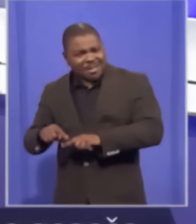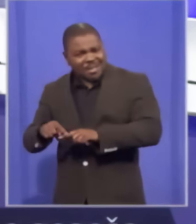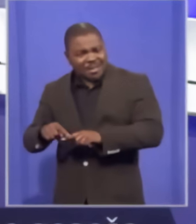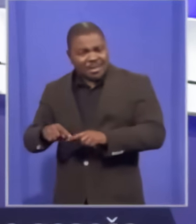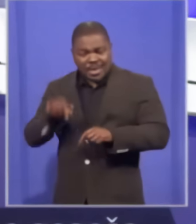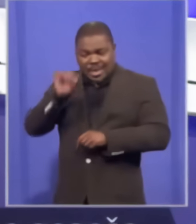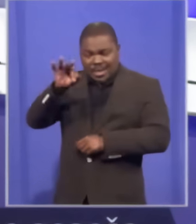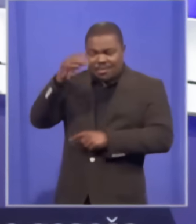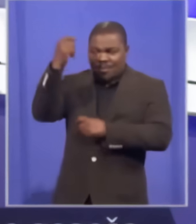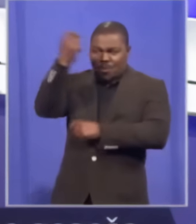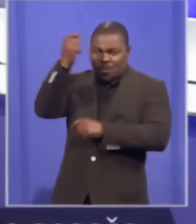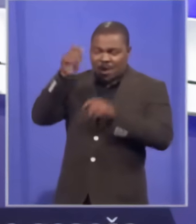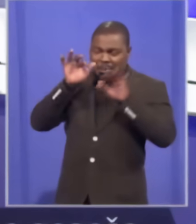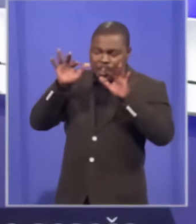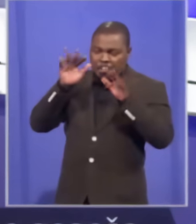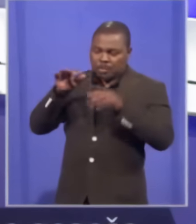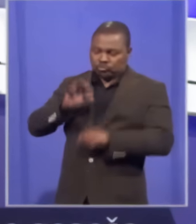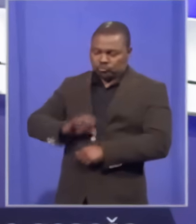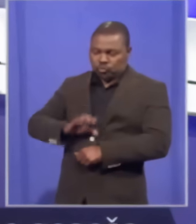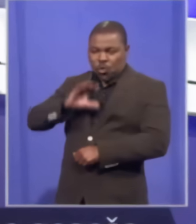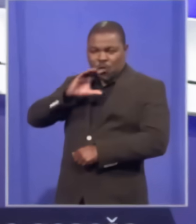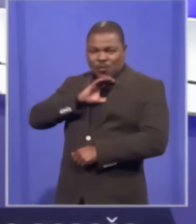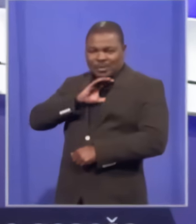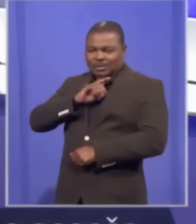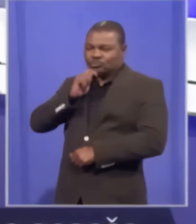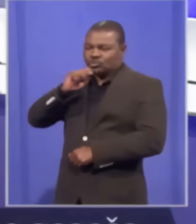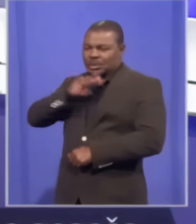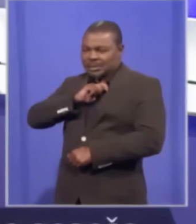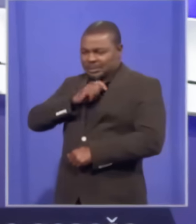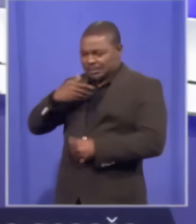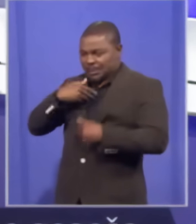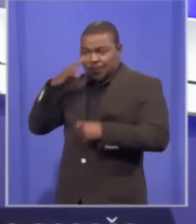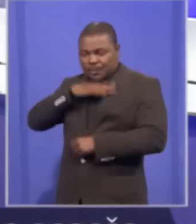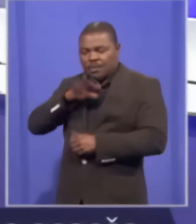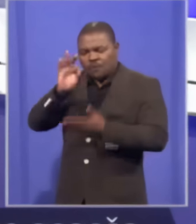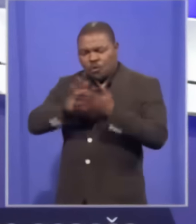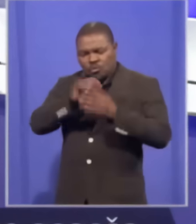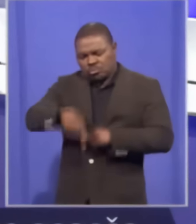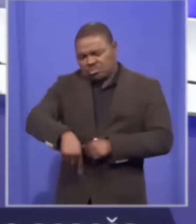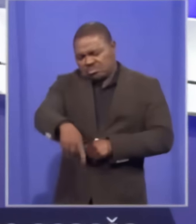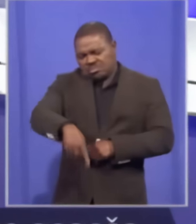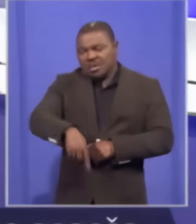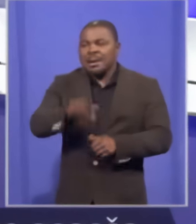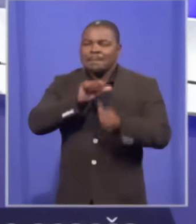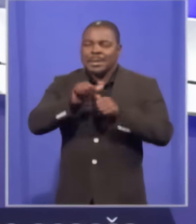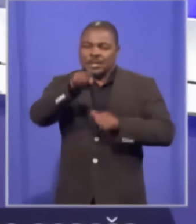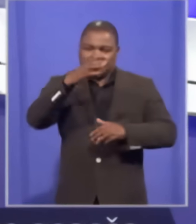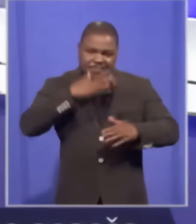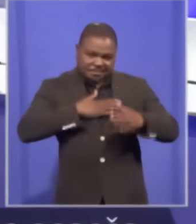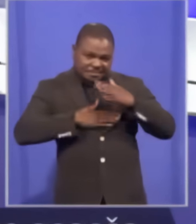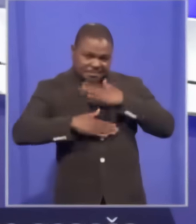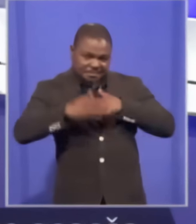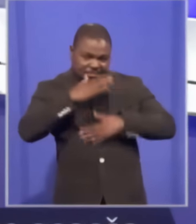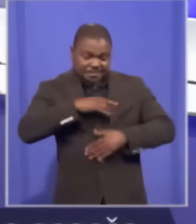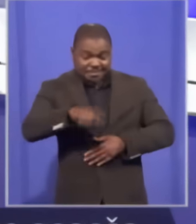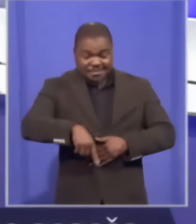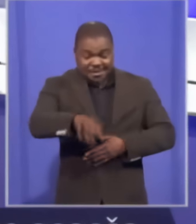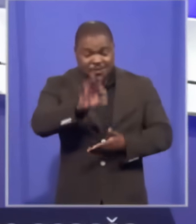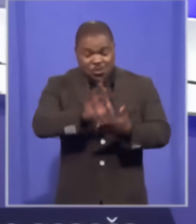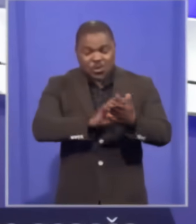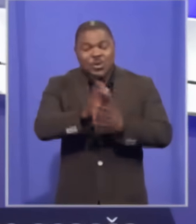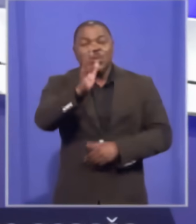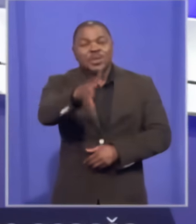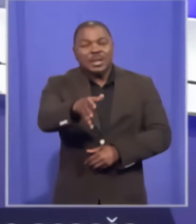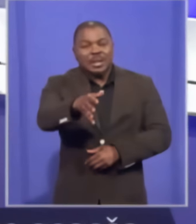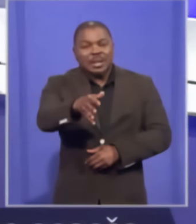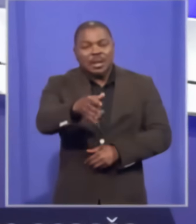ba Polokwane a bane botshepo dikgetho di ata ntate Mapule a se ka fela pele go na le dikgetho tše di tlago go